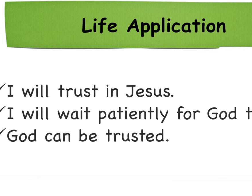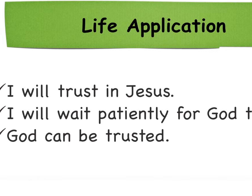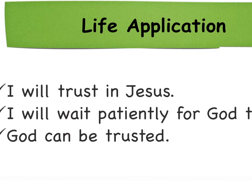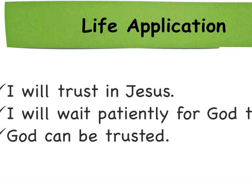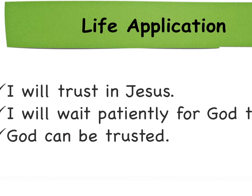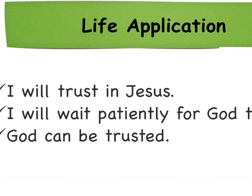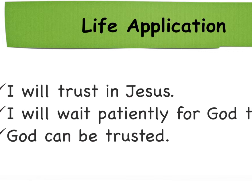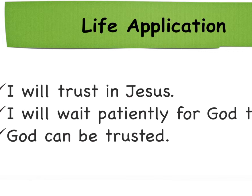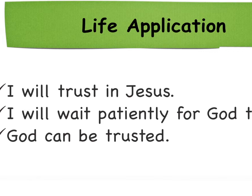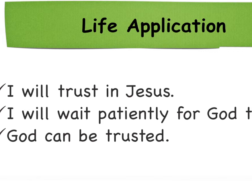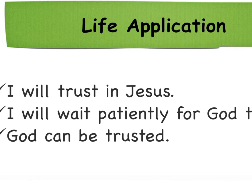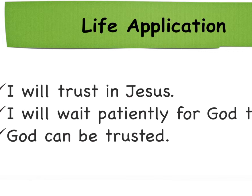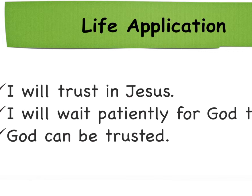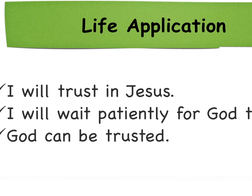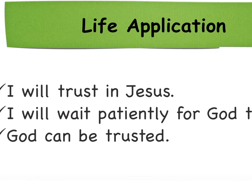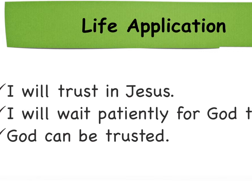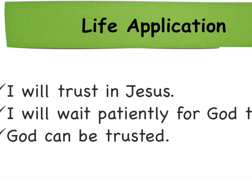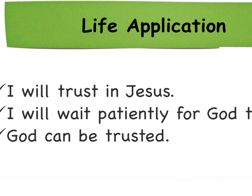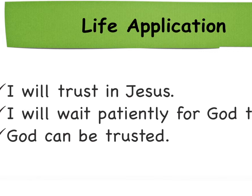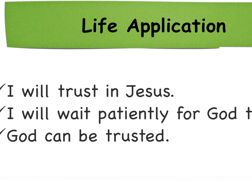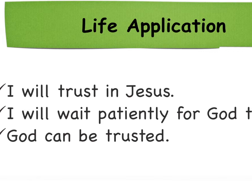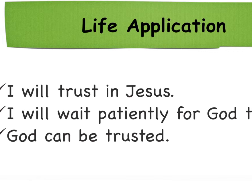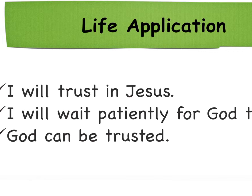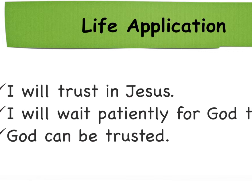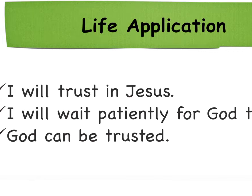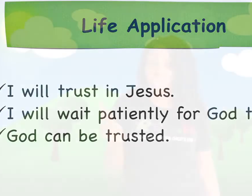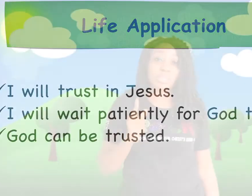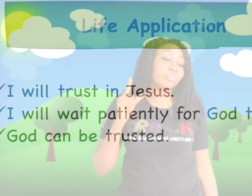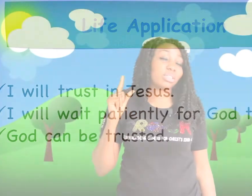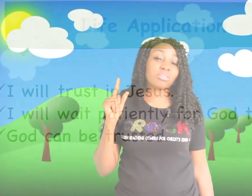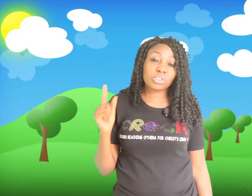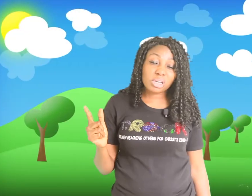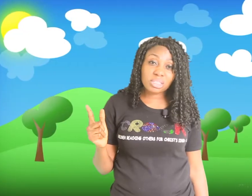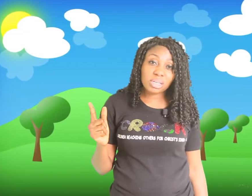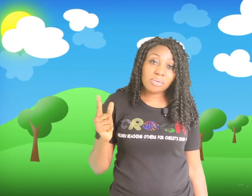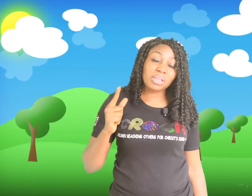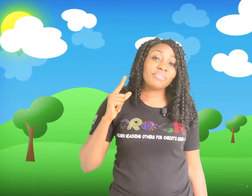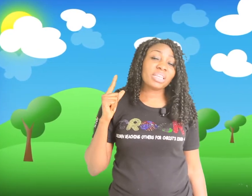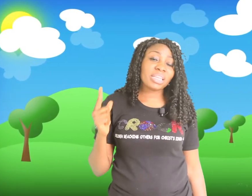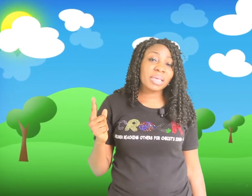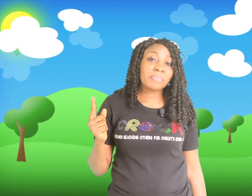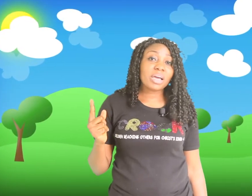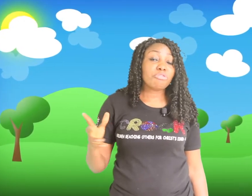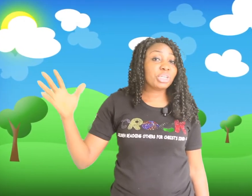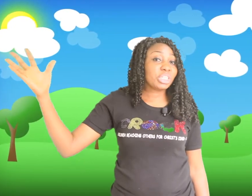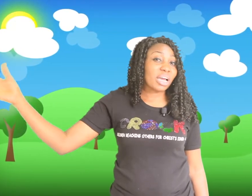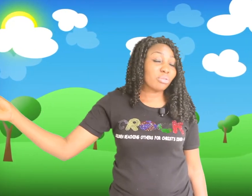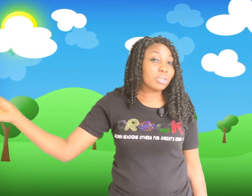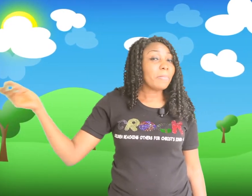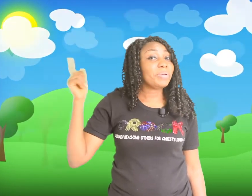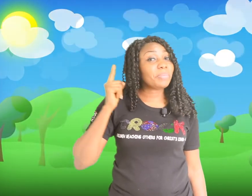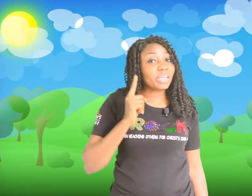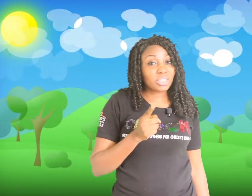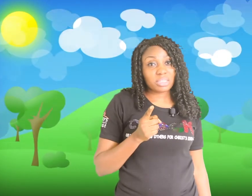Yes, amazing, right? We should be patient. It's not just trusting God, knowing the meaning of trust, believing in Him, reaching